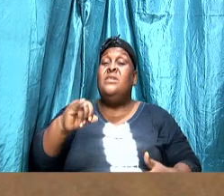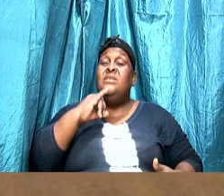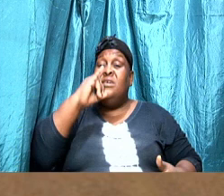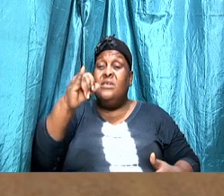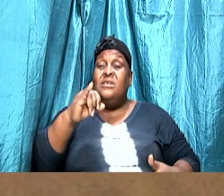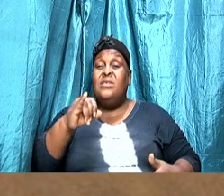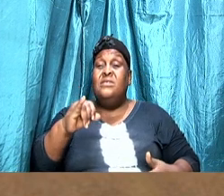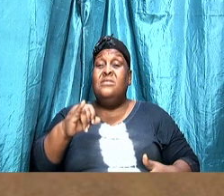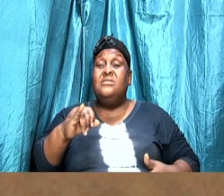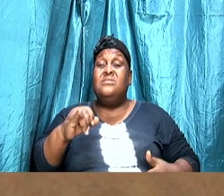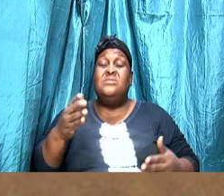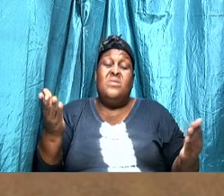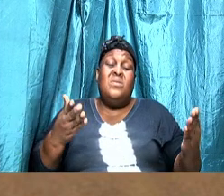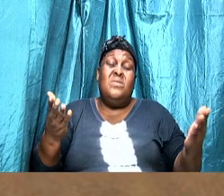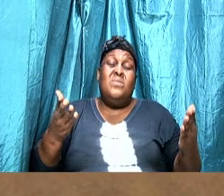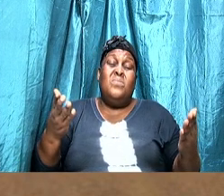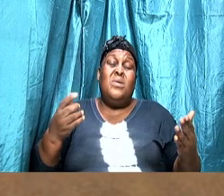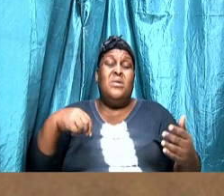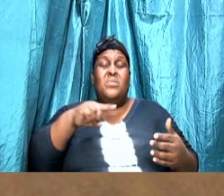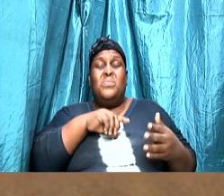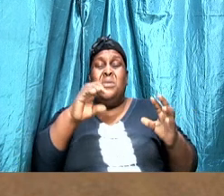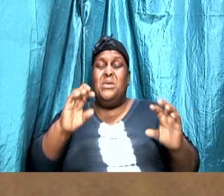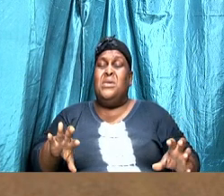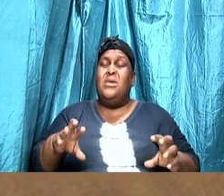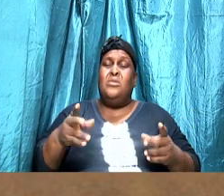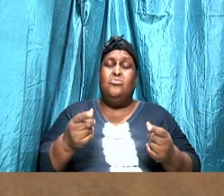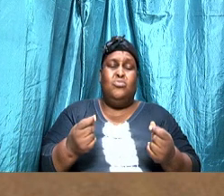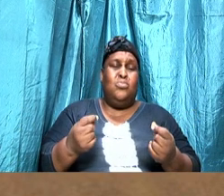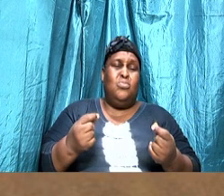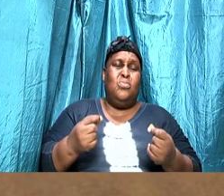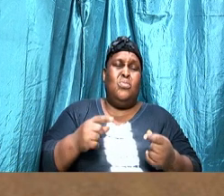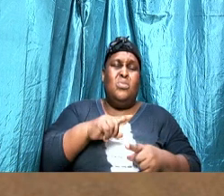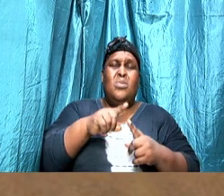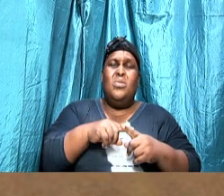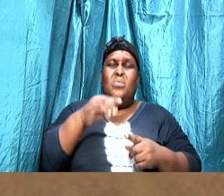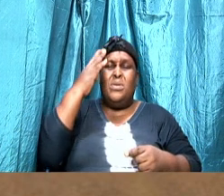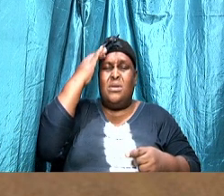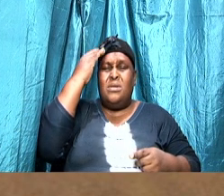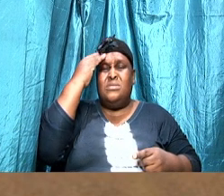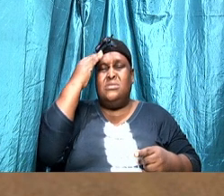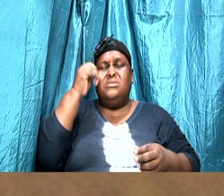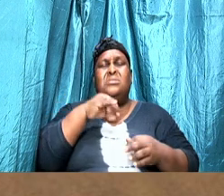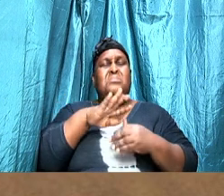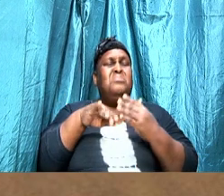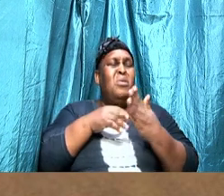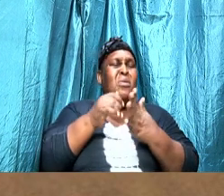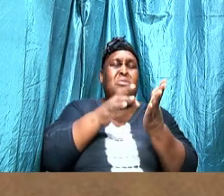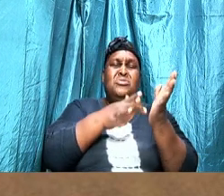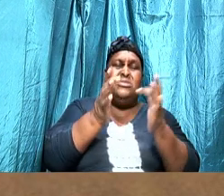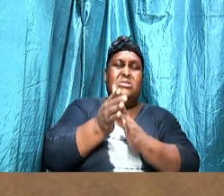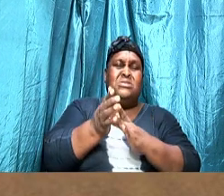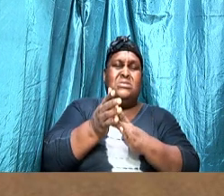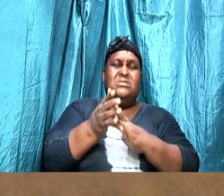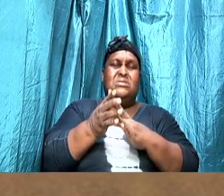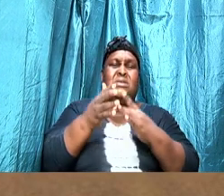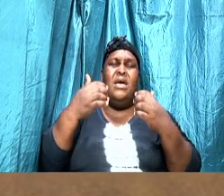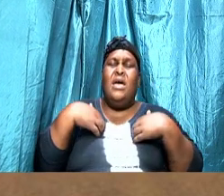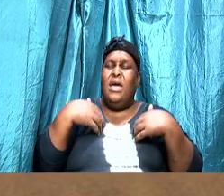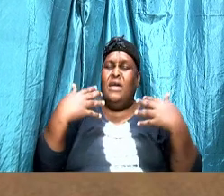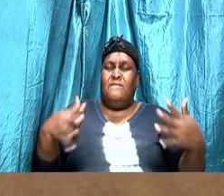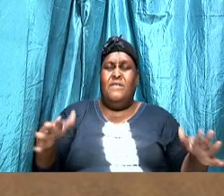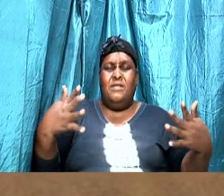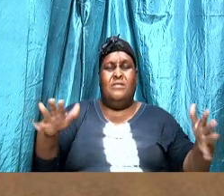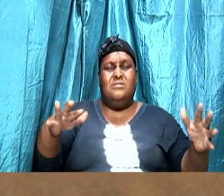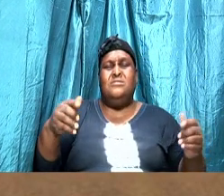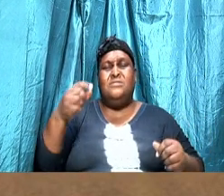that we can do when we consider all that Christ has done